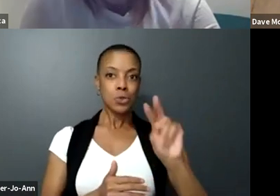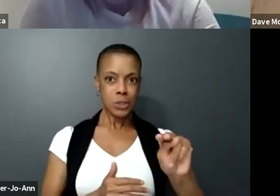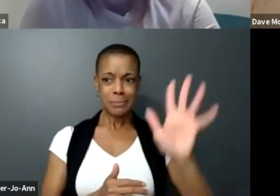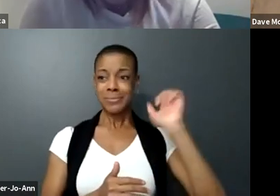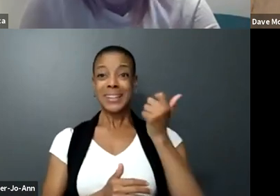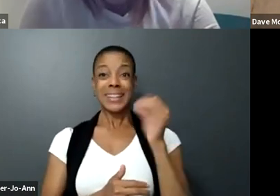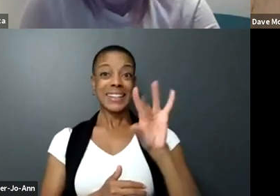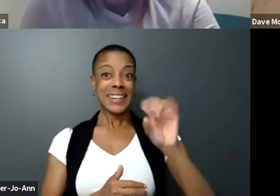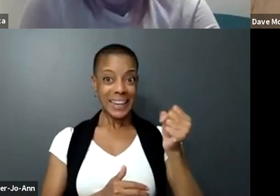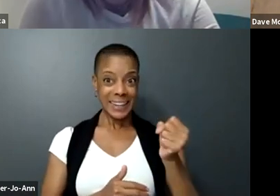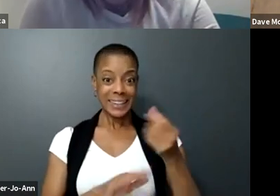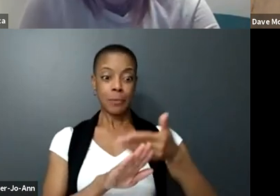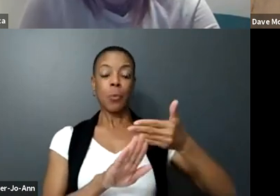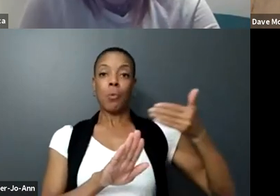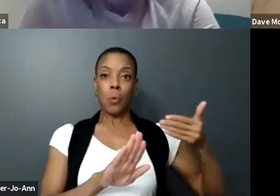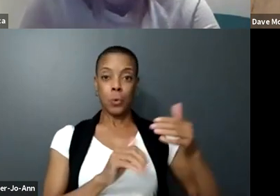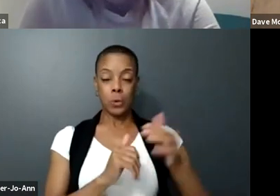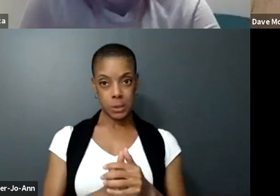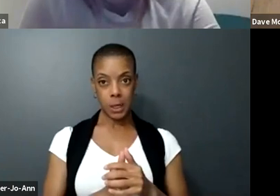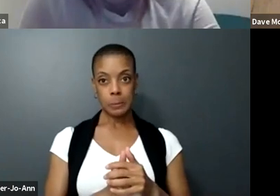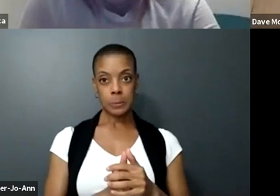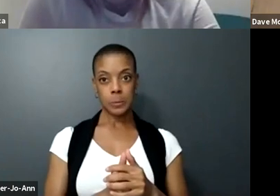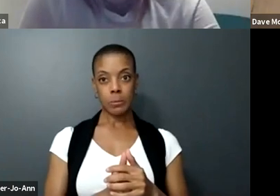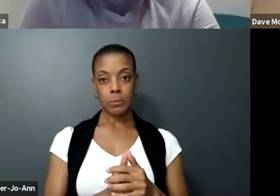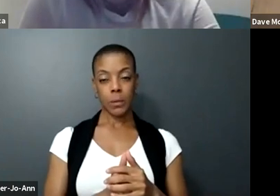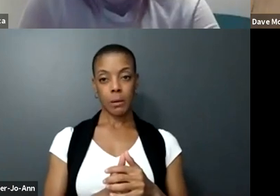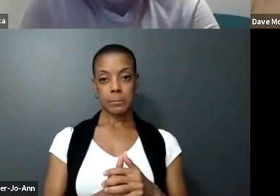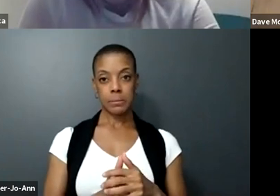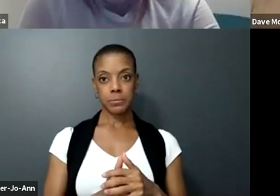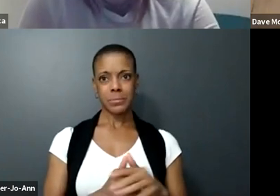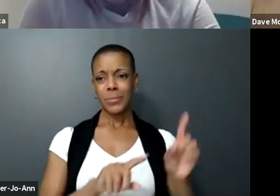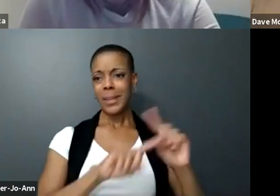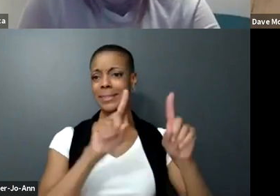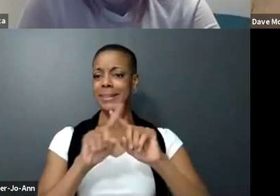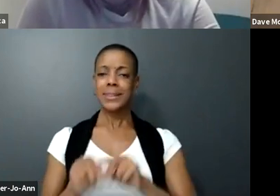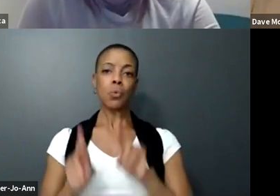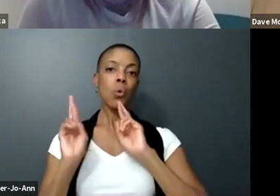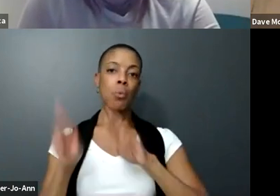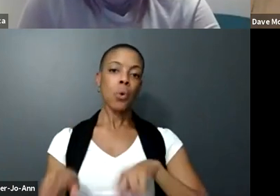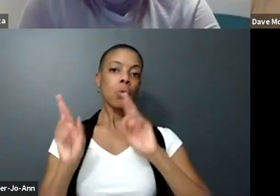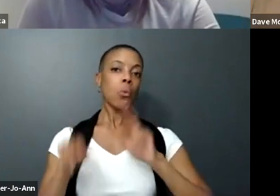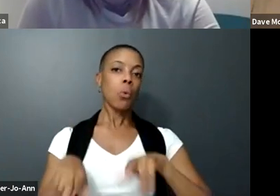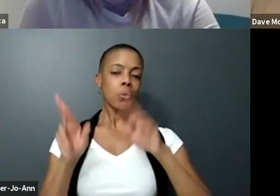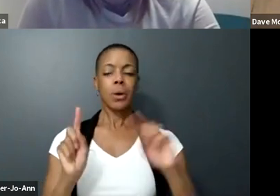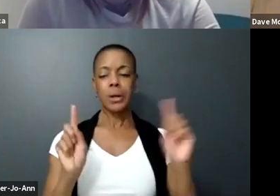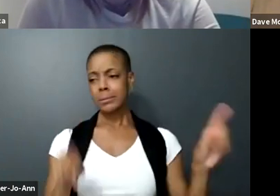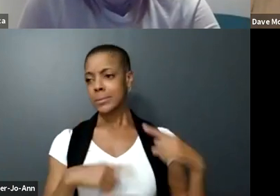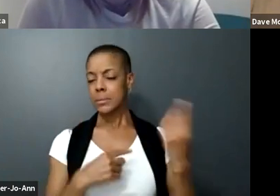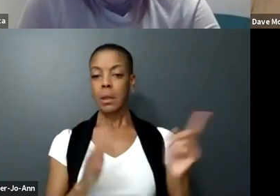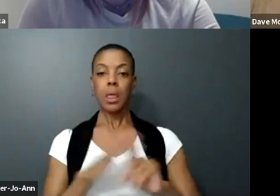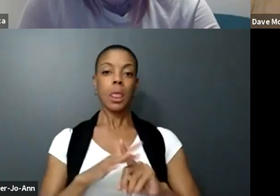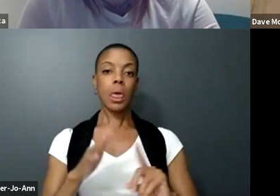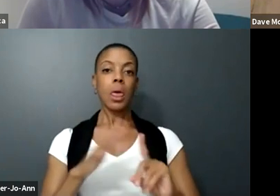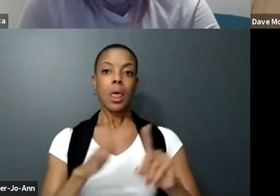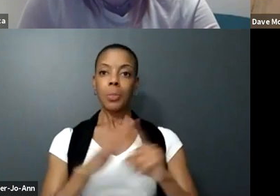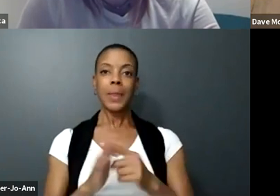If you can look at things like the RCAP and all these other sort of different reports that have come out over all these several years, they all indicate